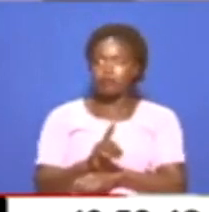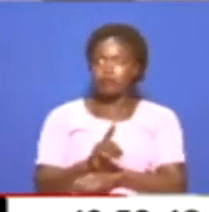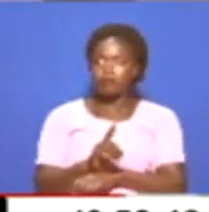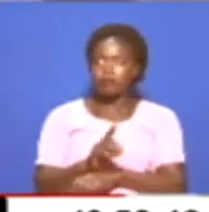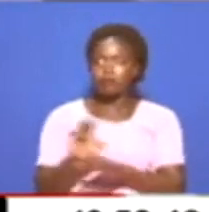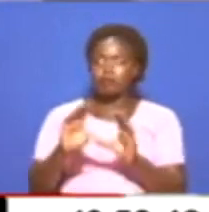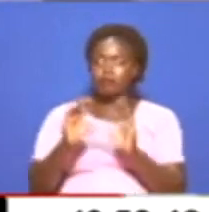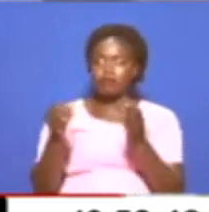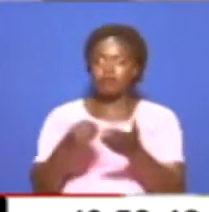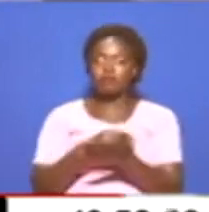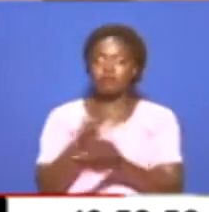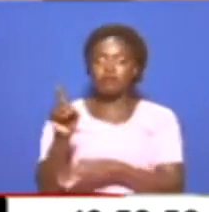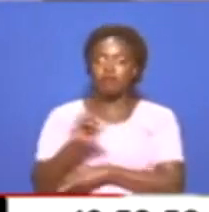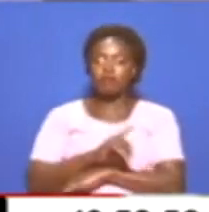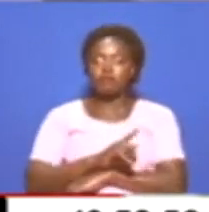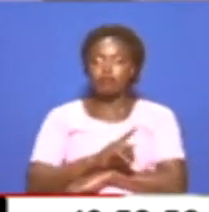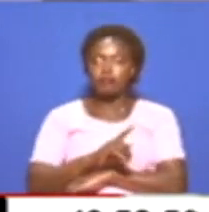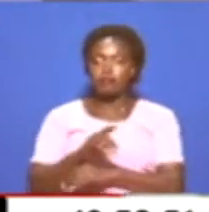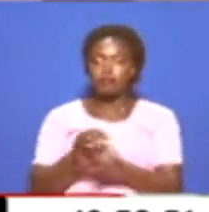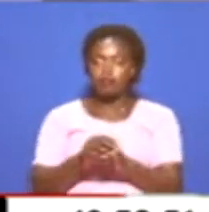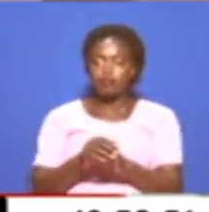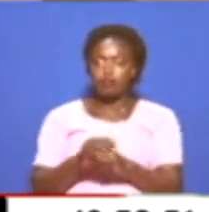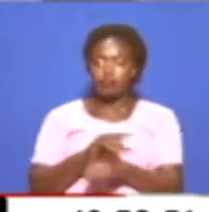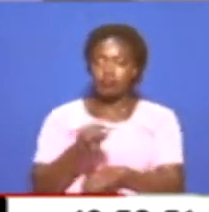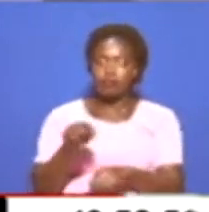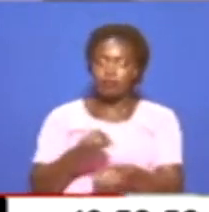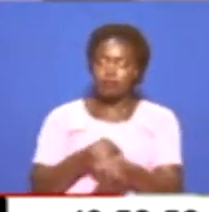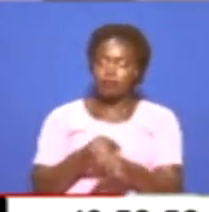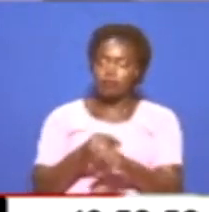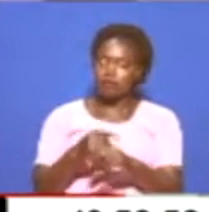We'll have a lot in the second hour on matters